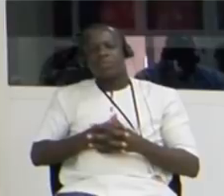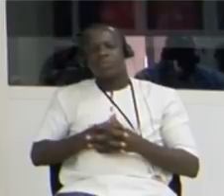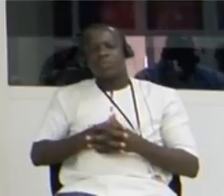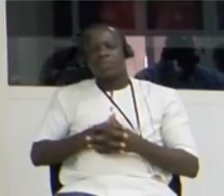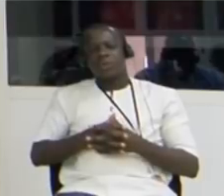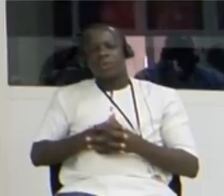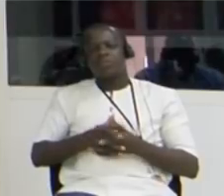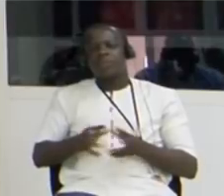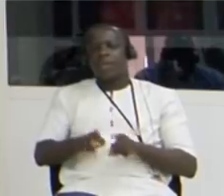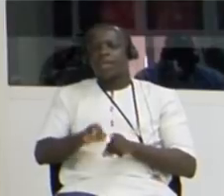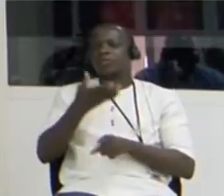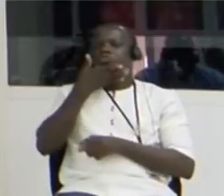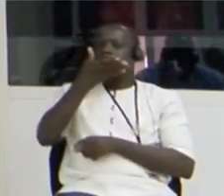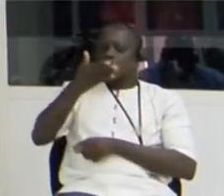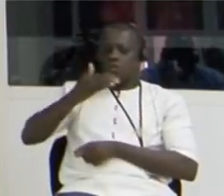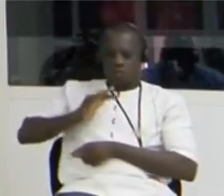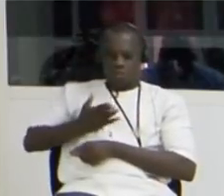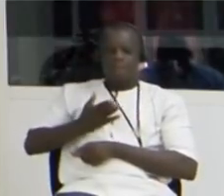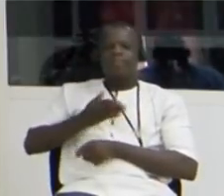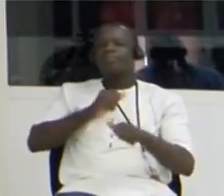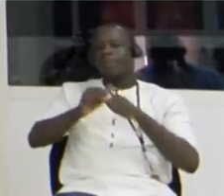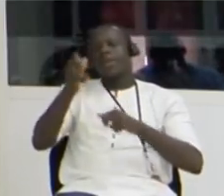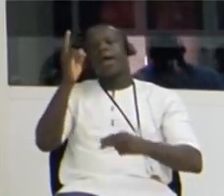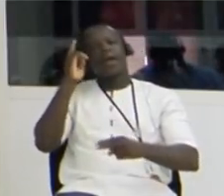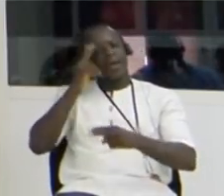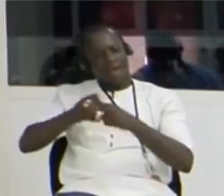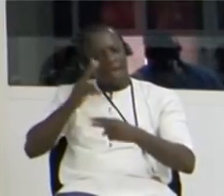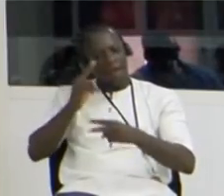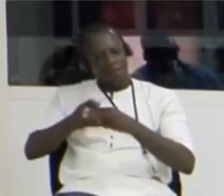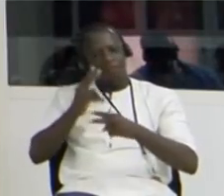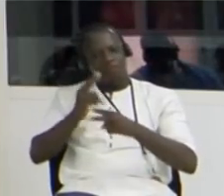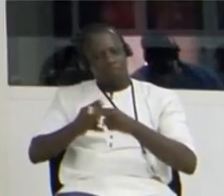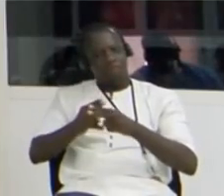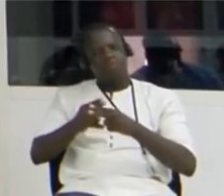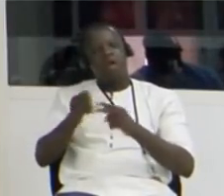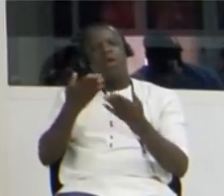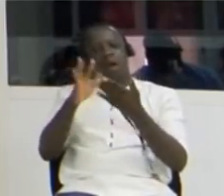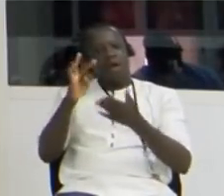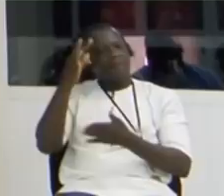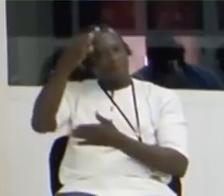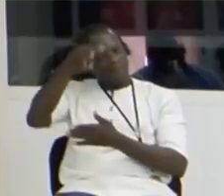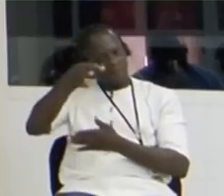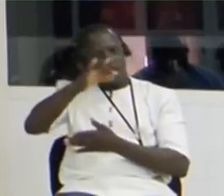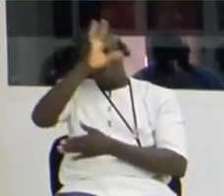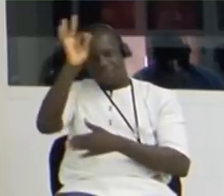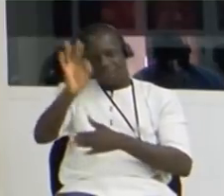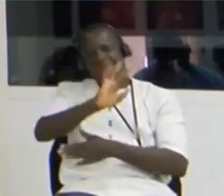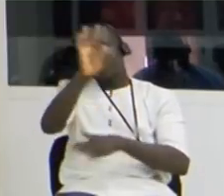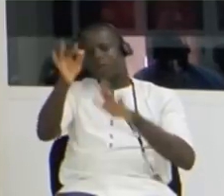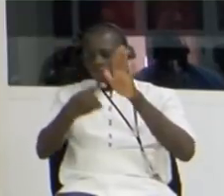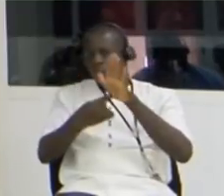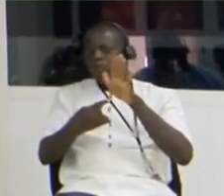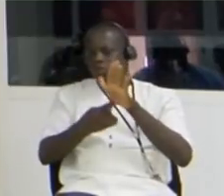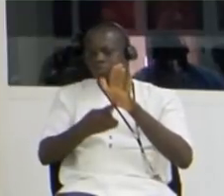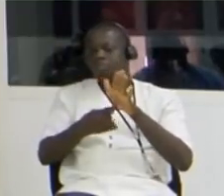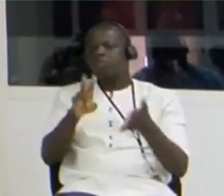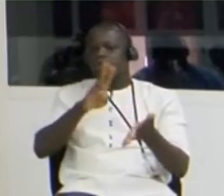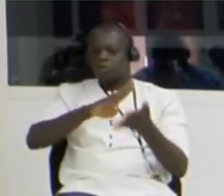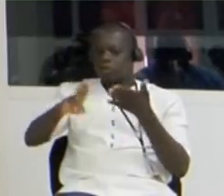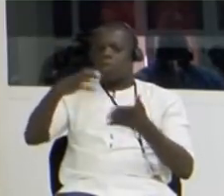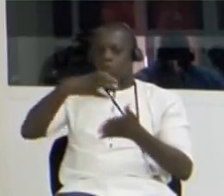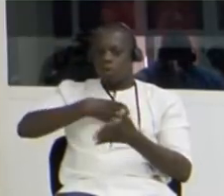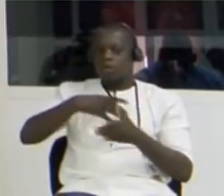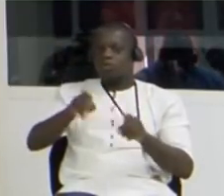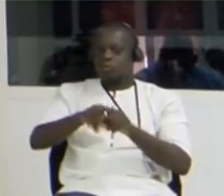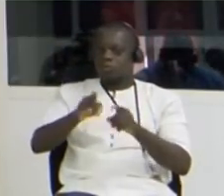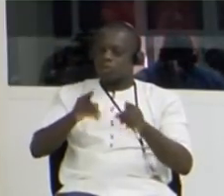As young women, for them to be very careful, because their future is very important. And normally we want them to be ahead of where